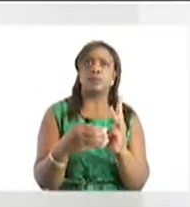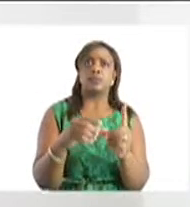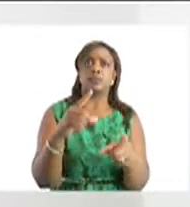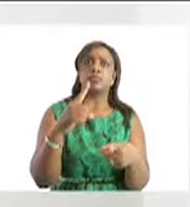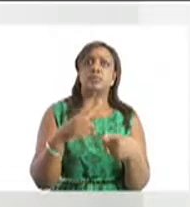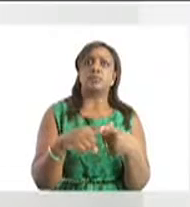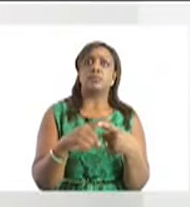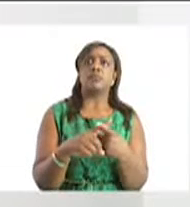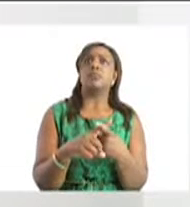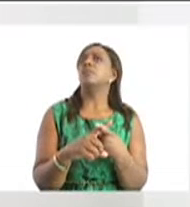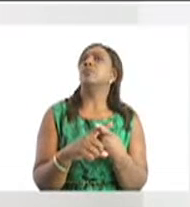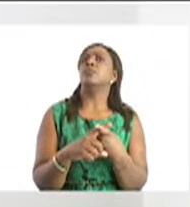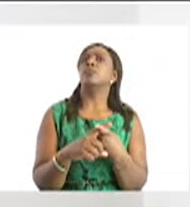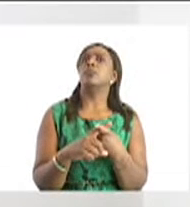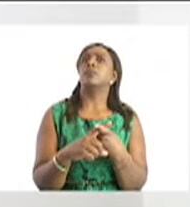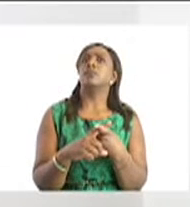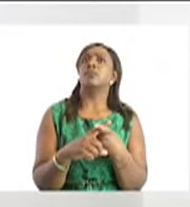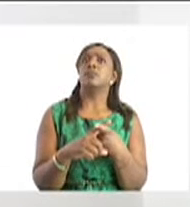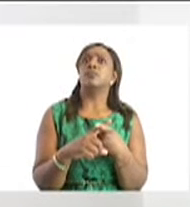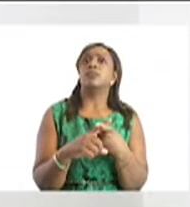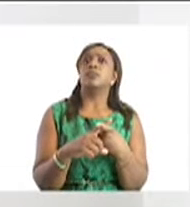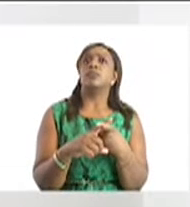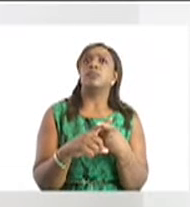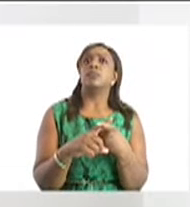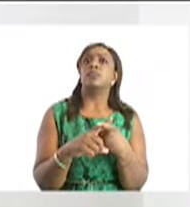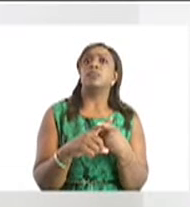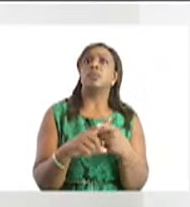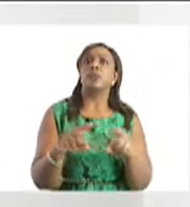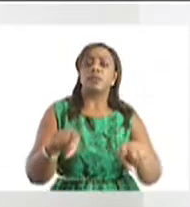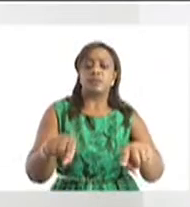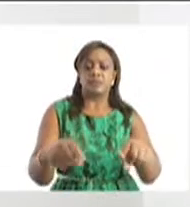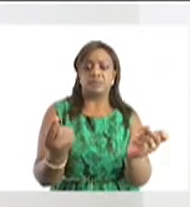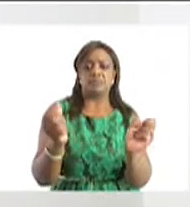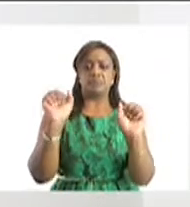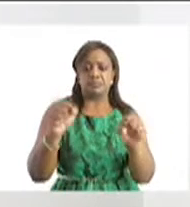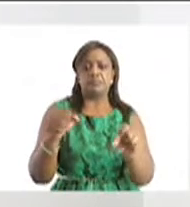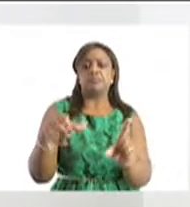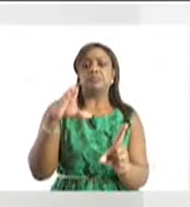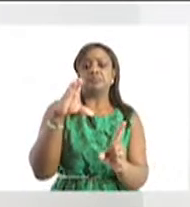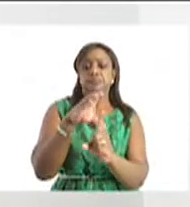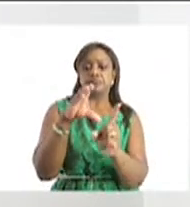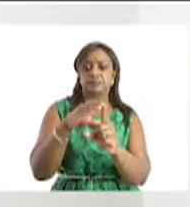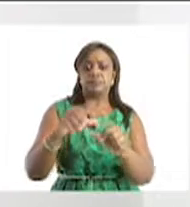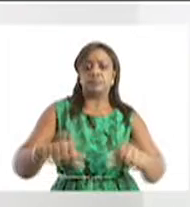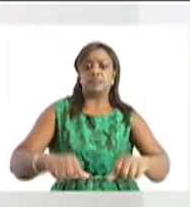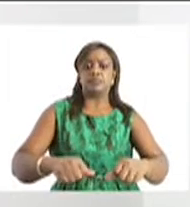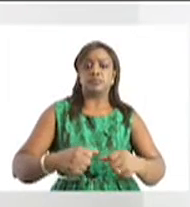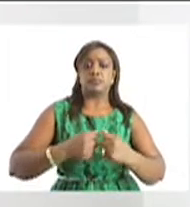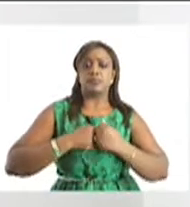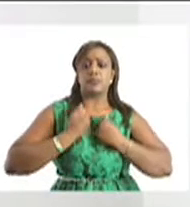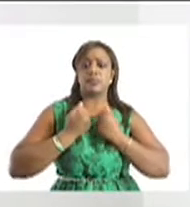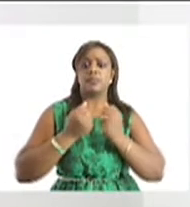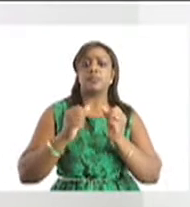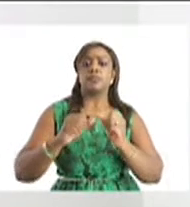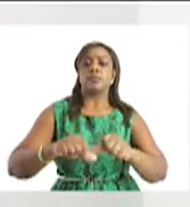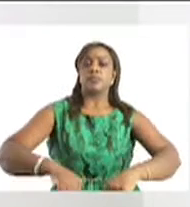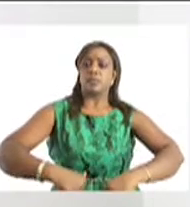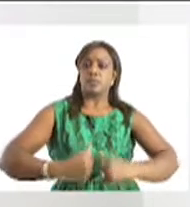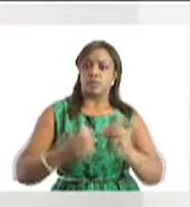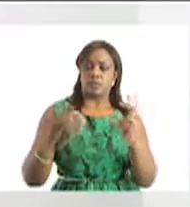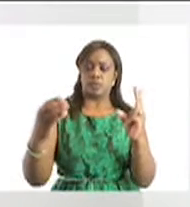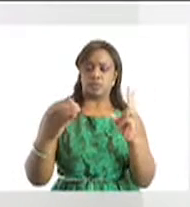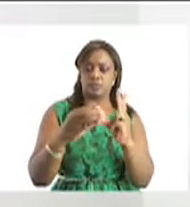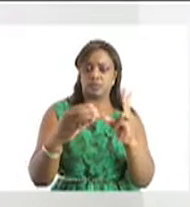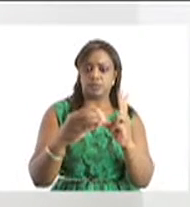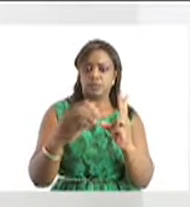us with our health factors or things that affect our health in our communities.